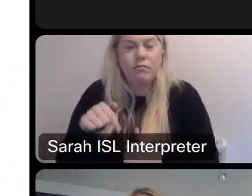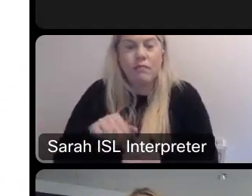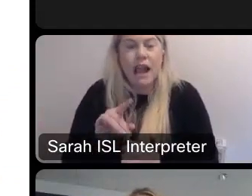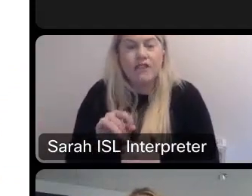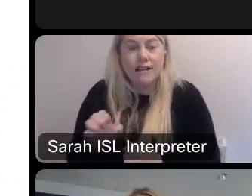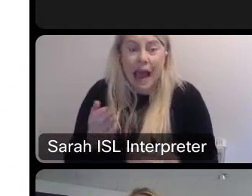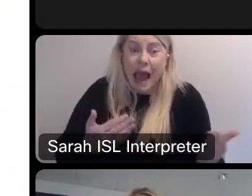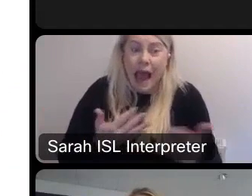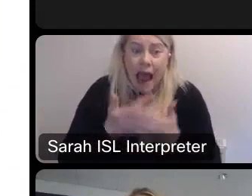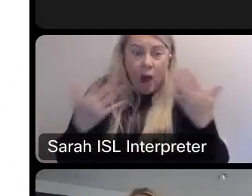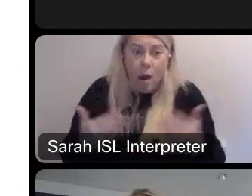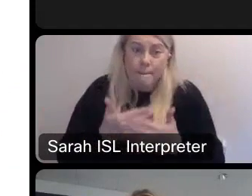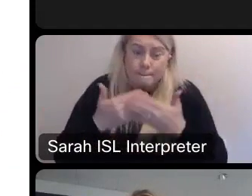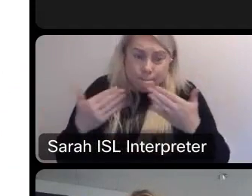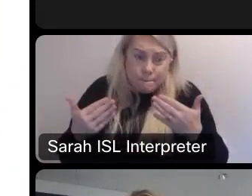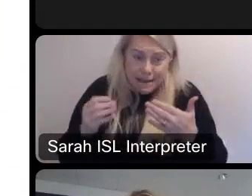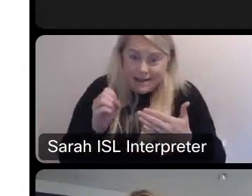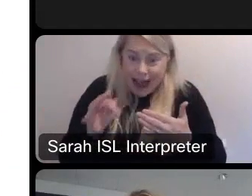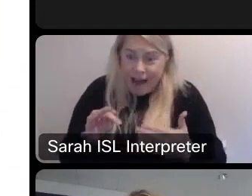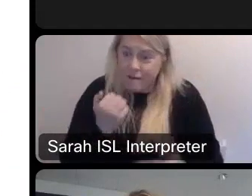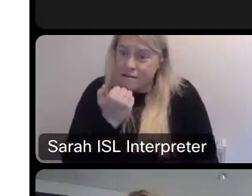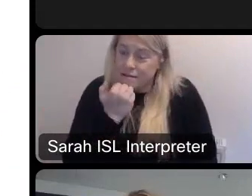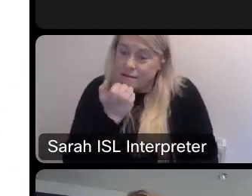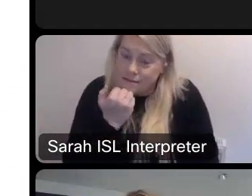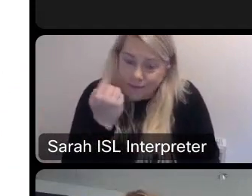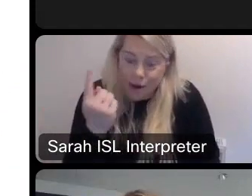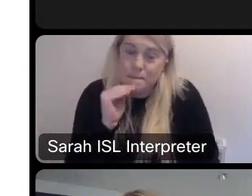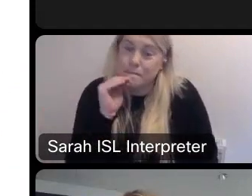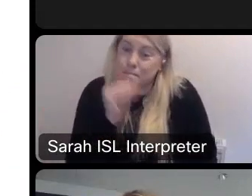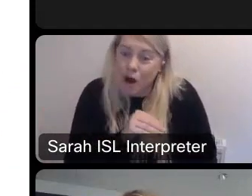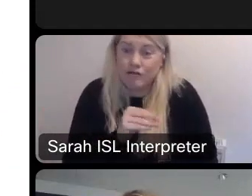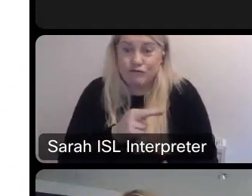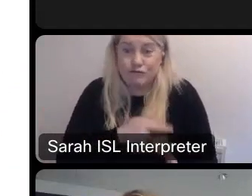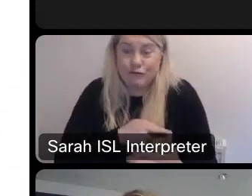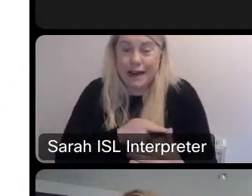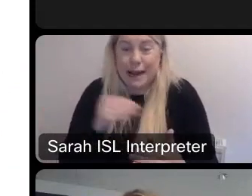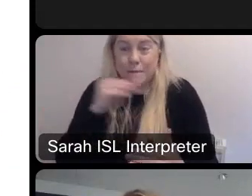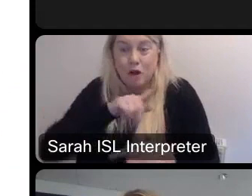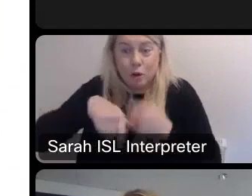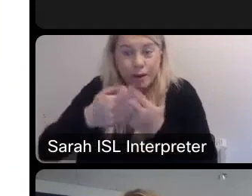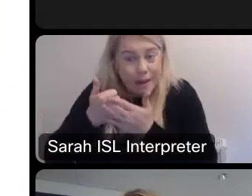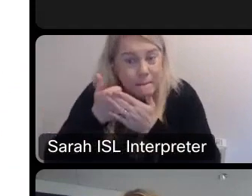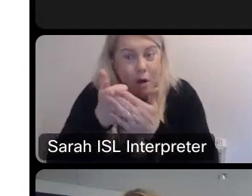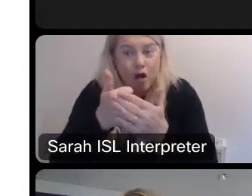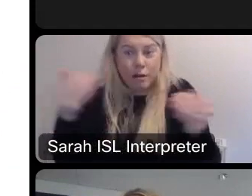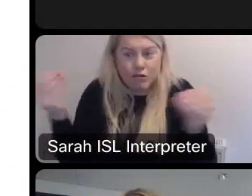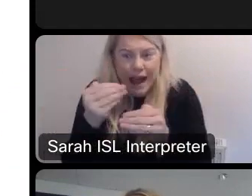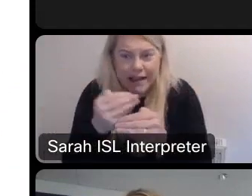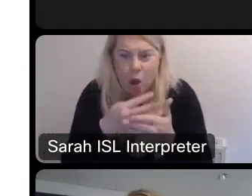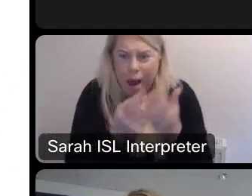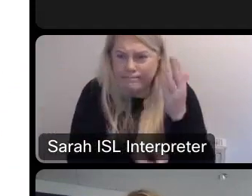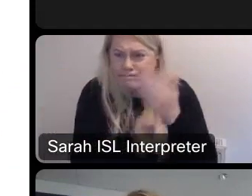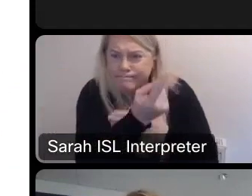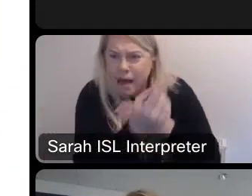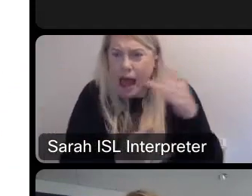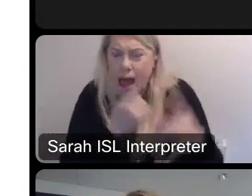most valued asset. So it's important that we support them, that we protect them when incidents like this happen, so